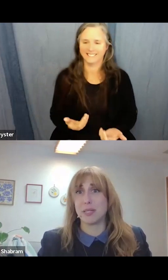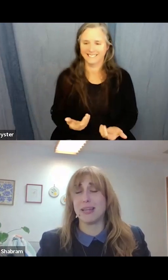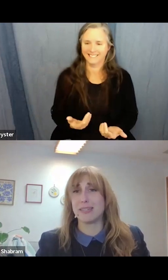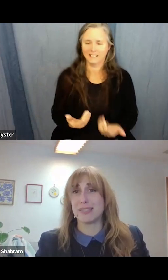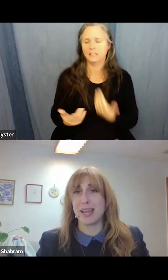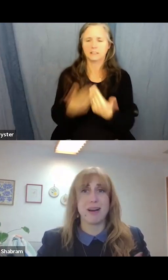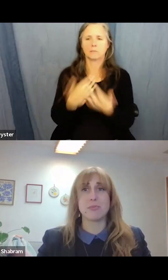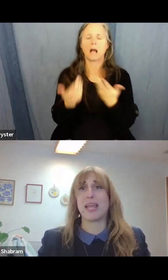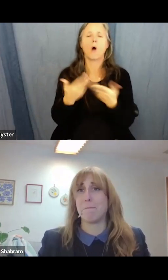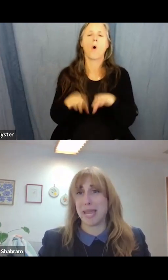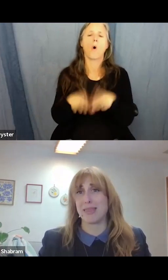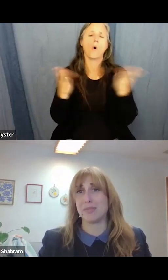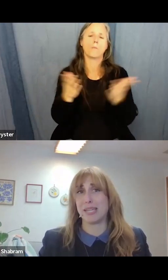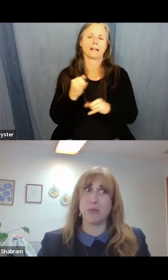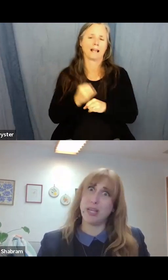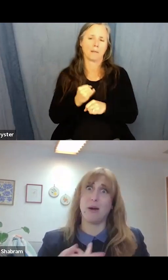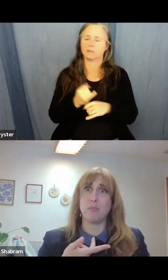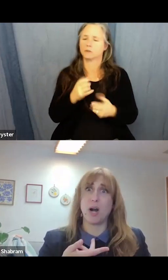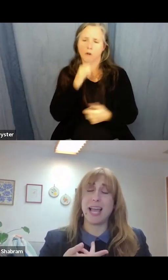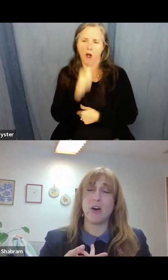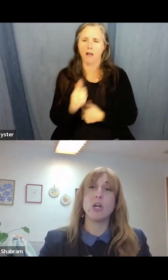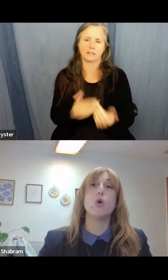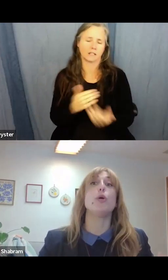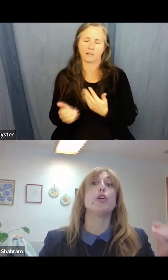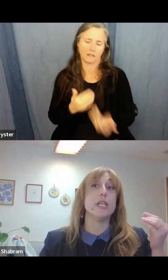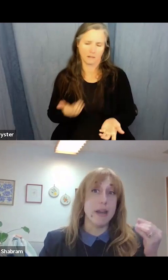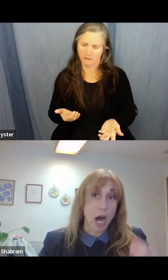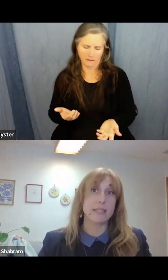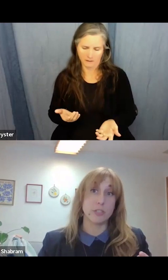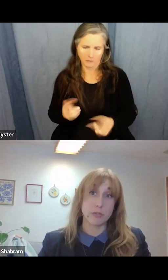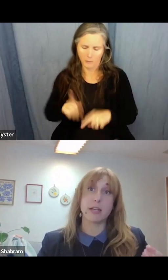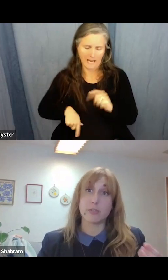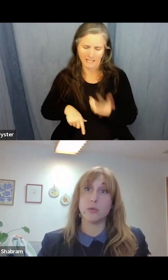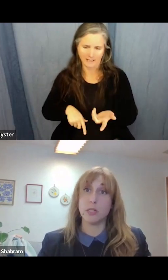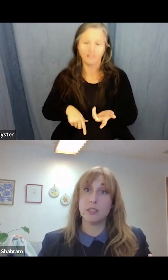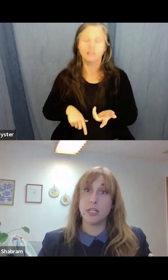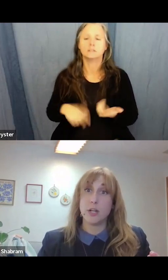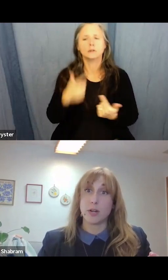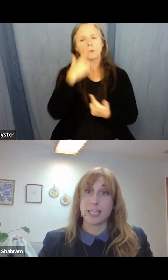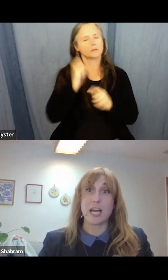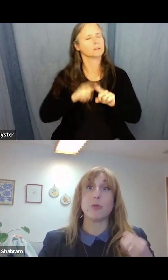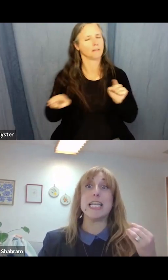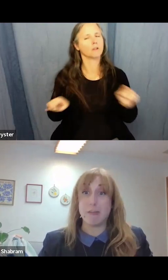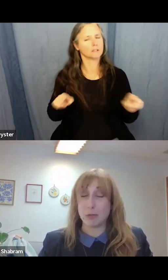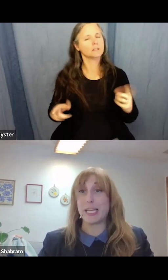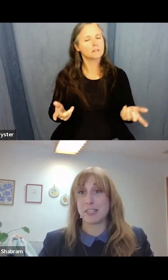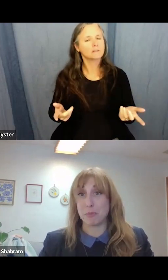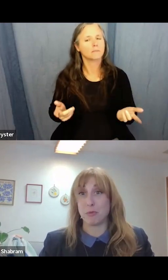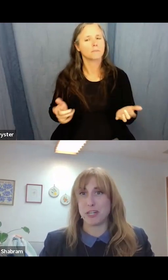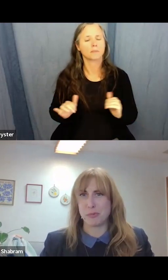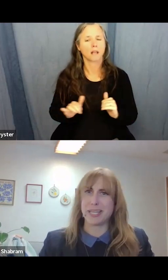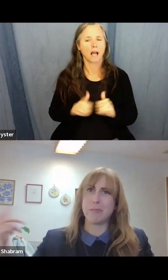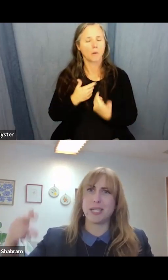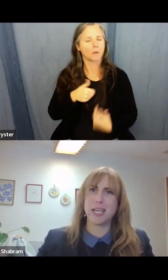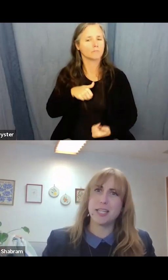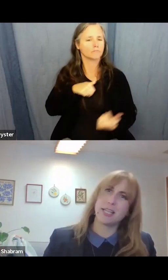legally obligated to stay. The hospital can't make them stay. We can help them walk out. We could not do that in a school, right? Like that would never be acceptable